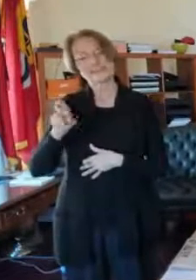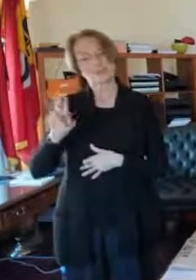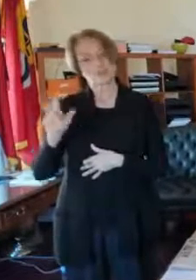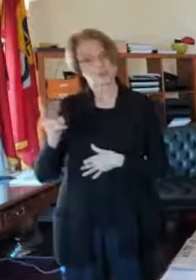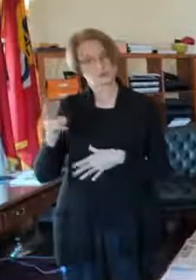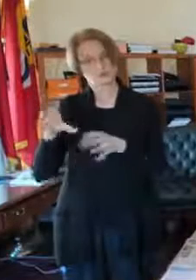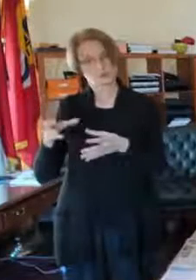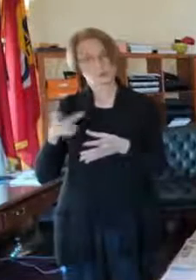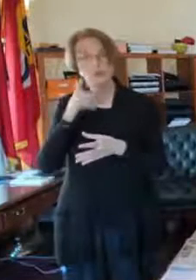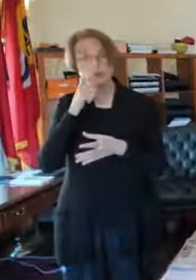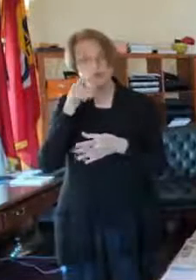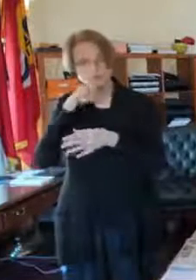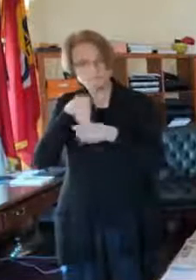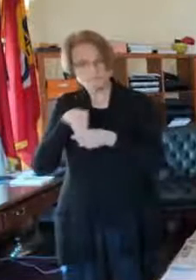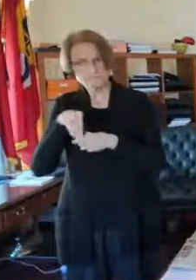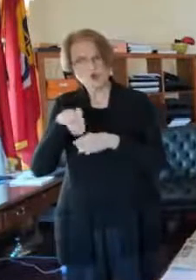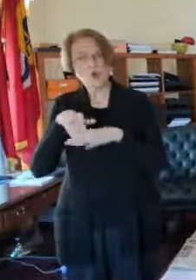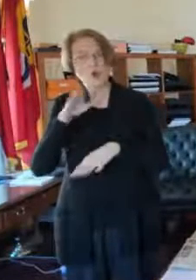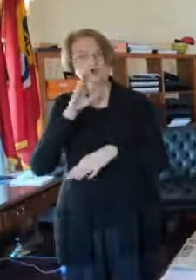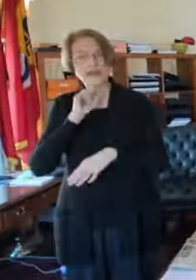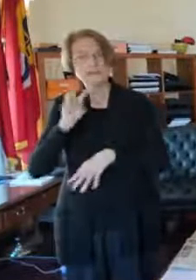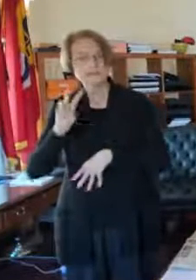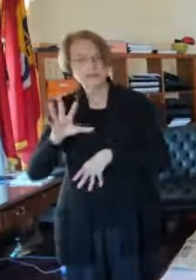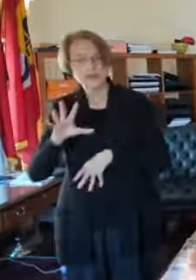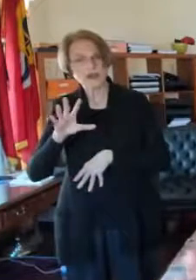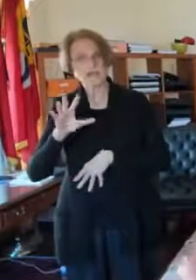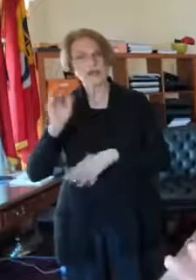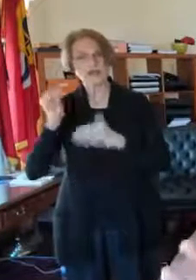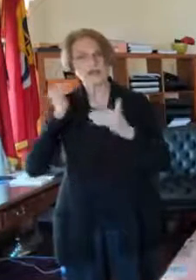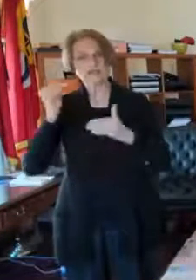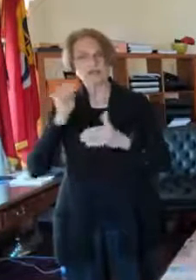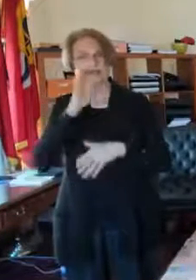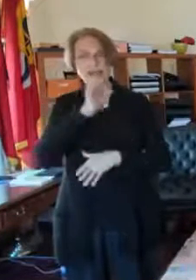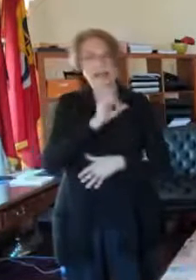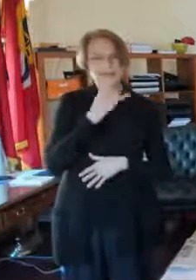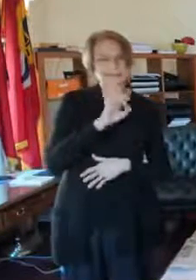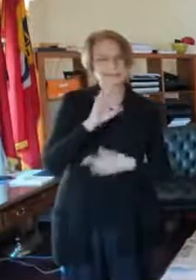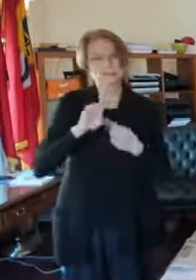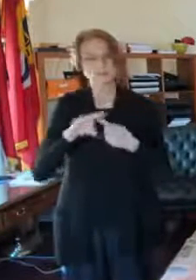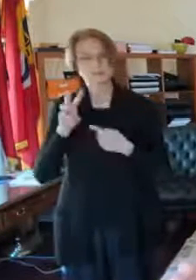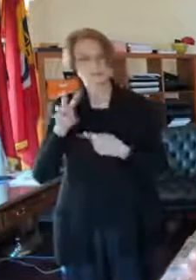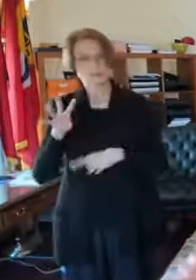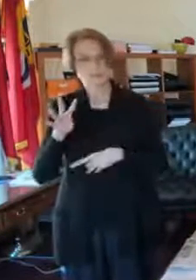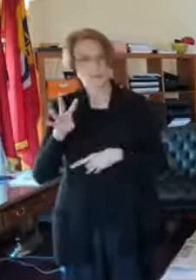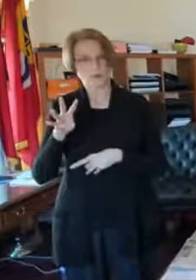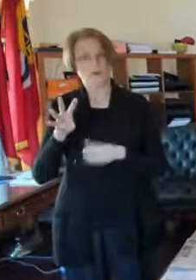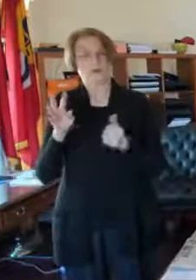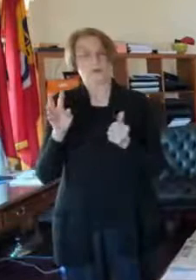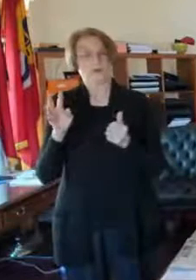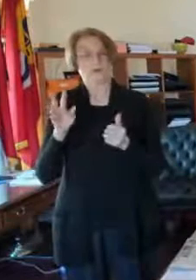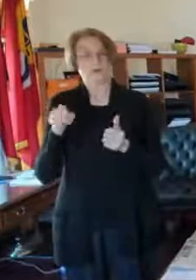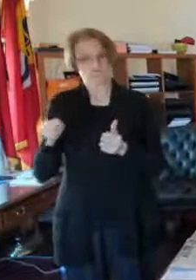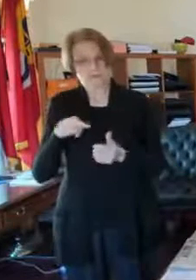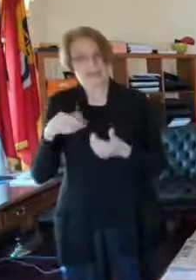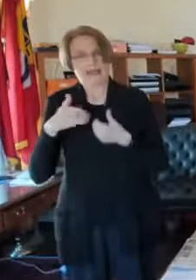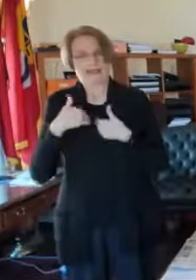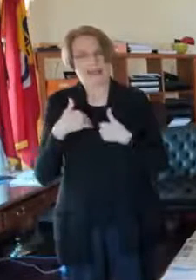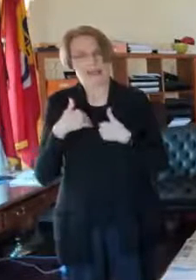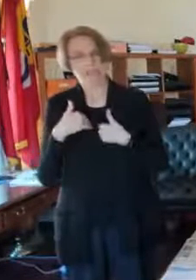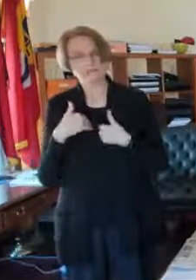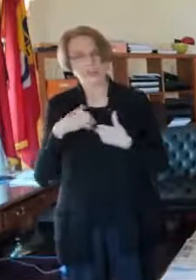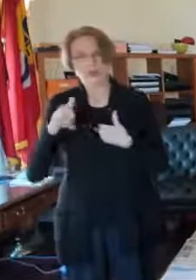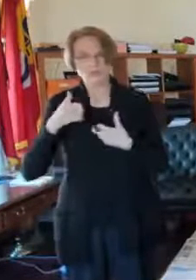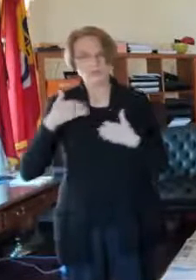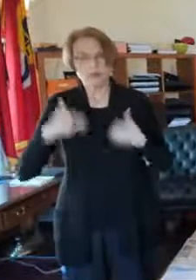People over 65 and adults 18 to 64 with underlying health